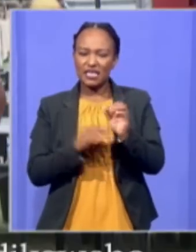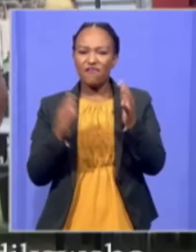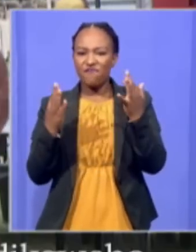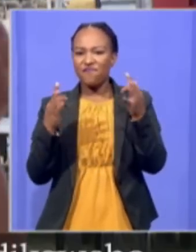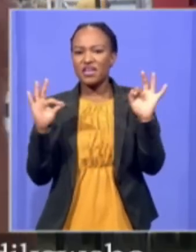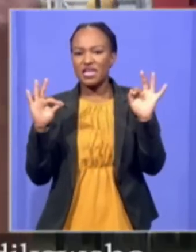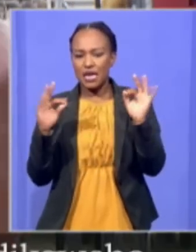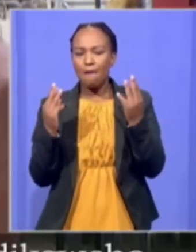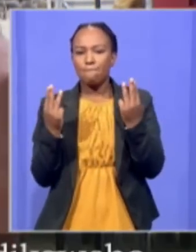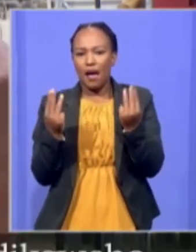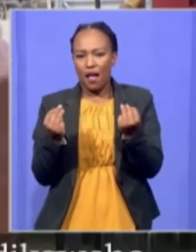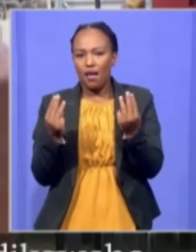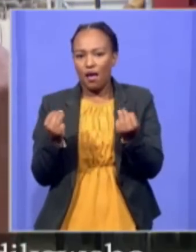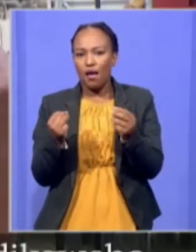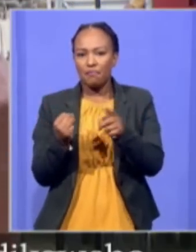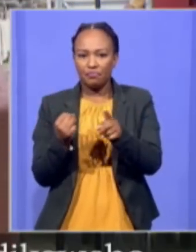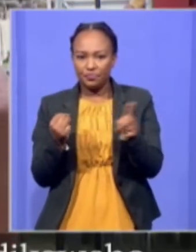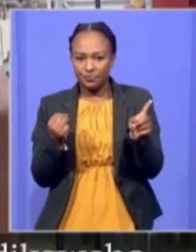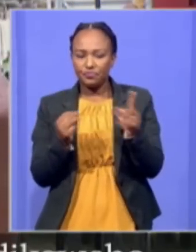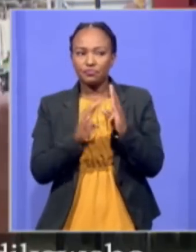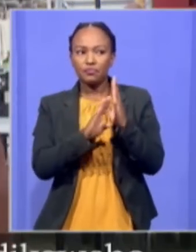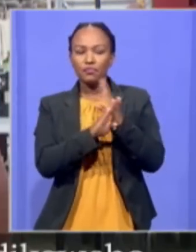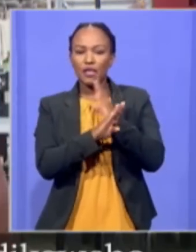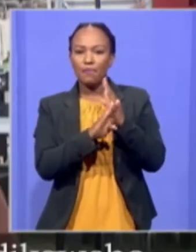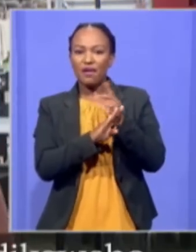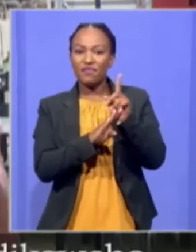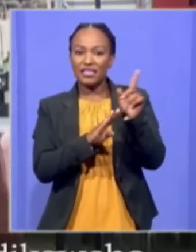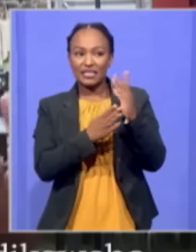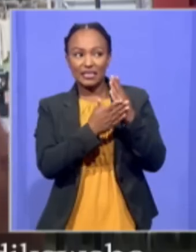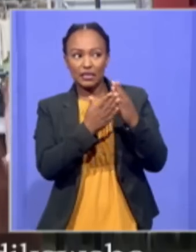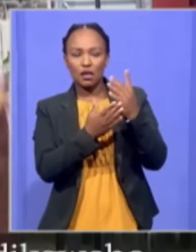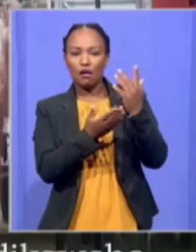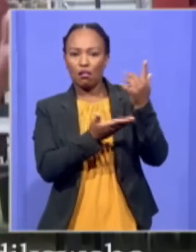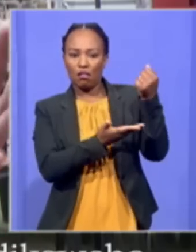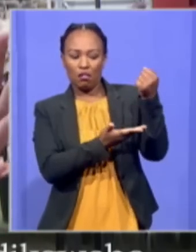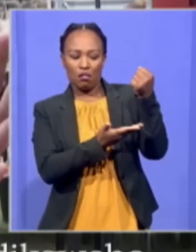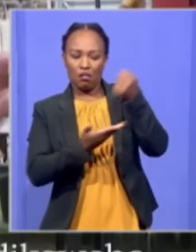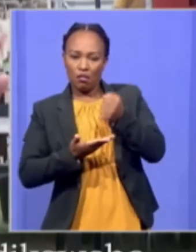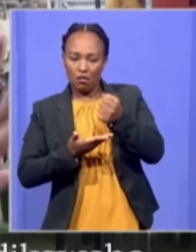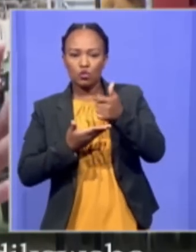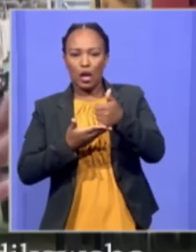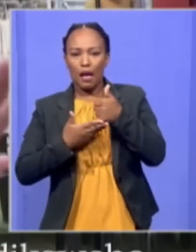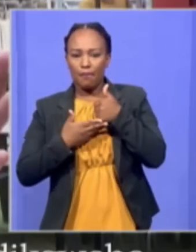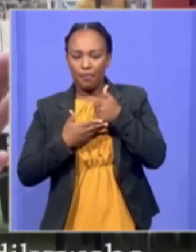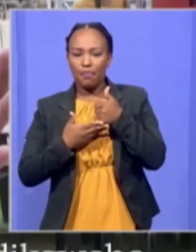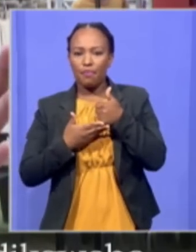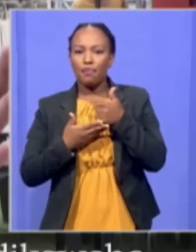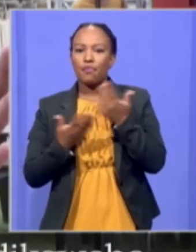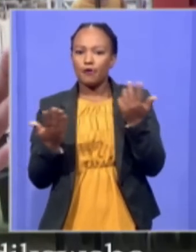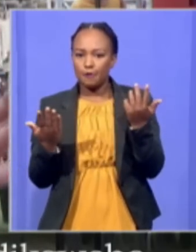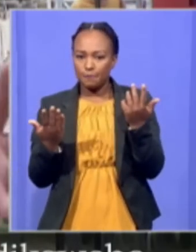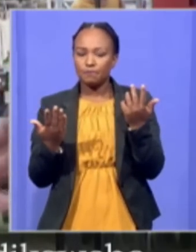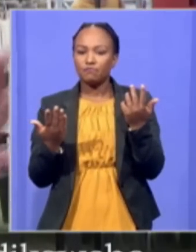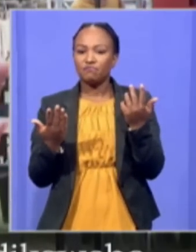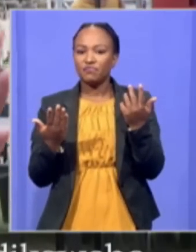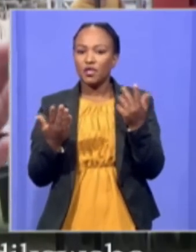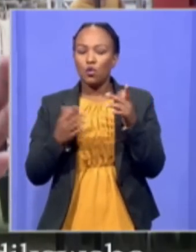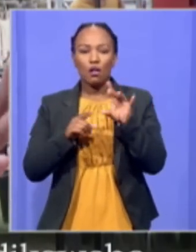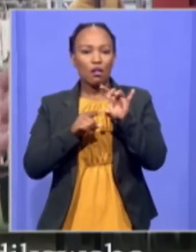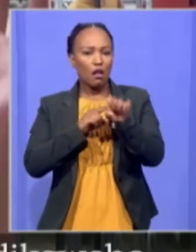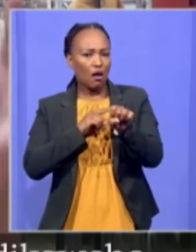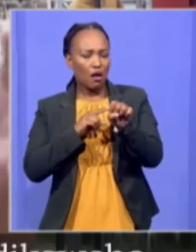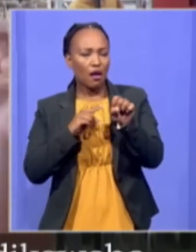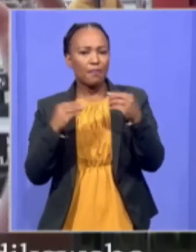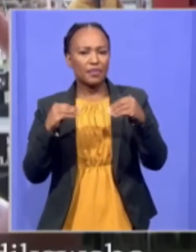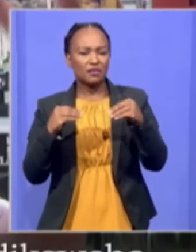di sponsor from the private sectors to help us with that because we had also noticed gore ke bothata ba rena le bone ba